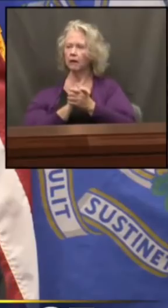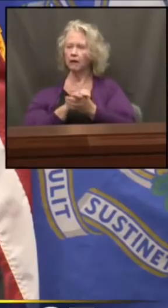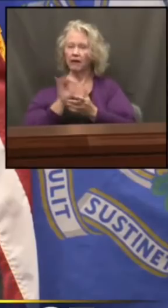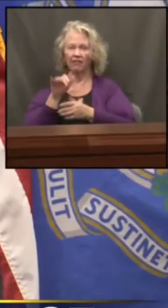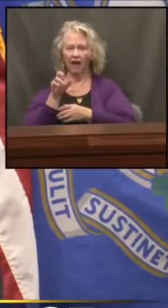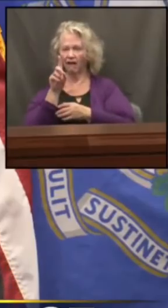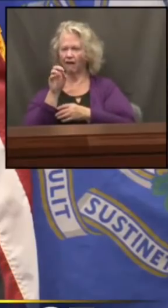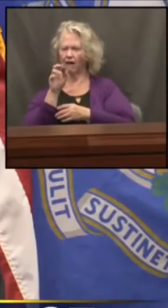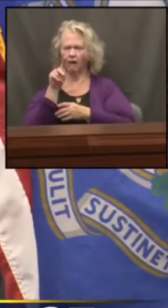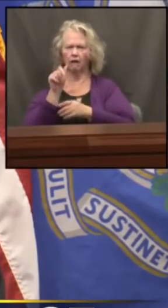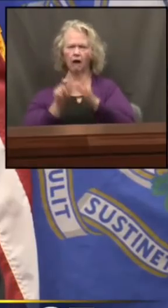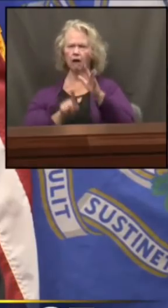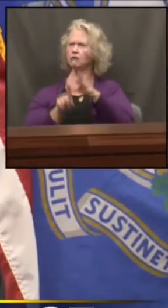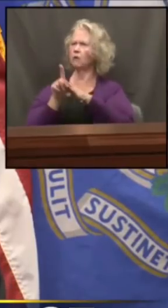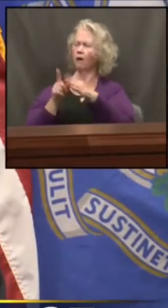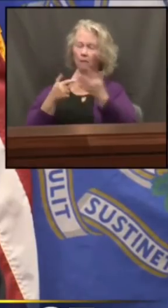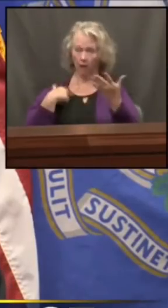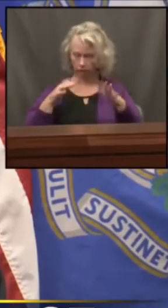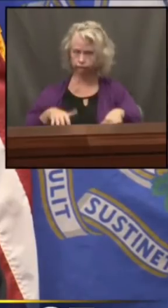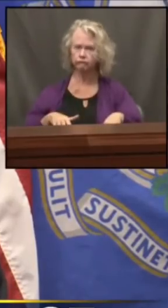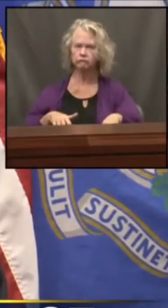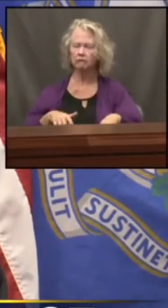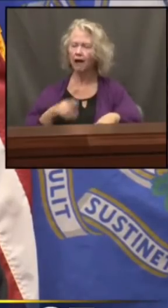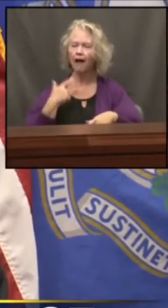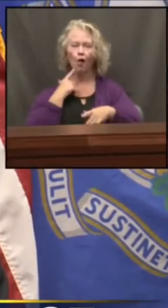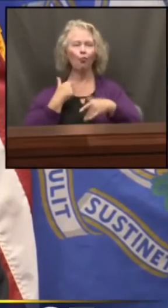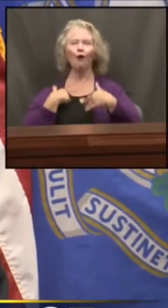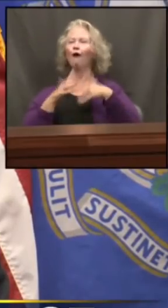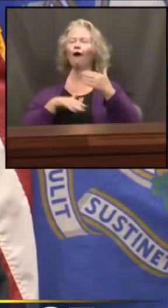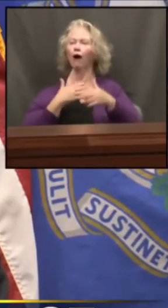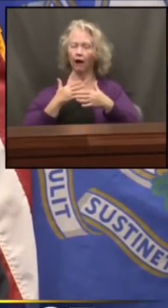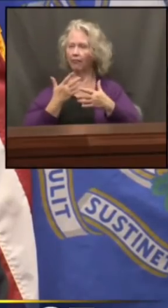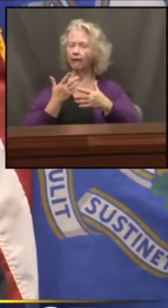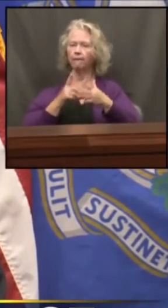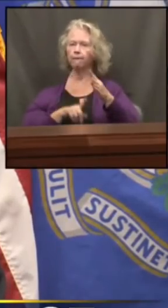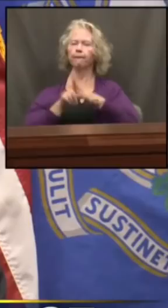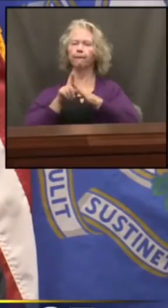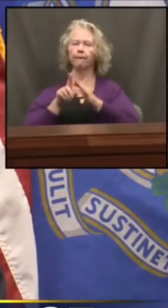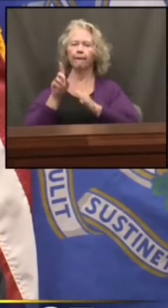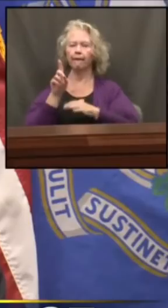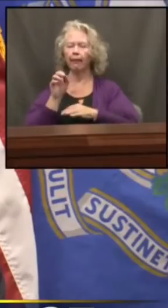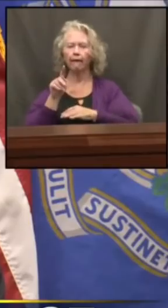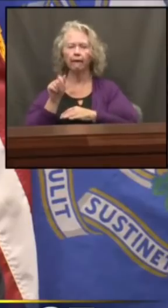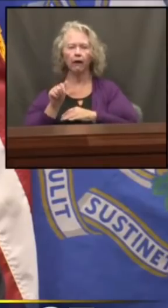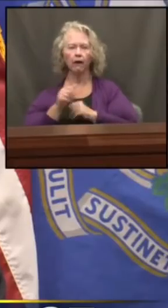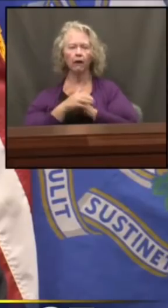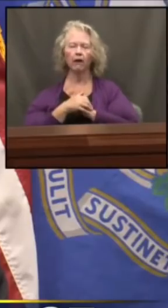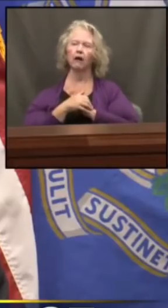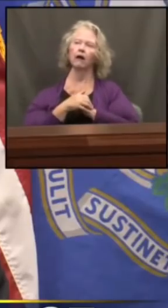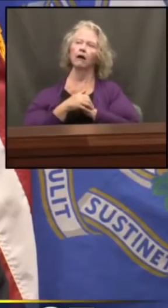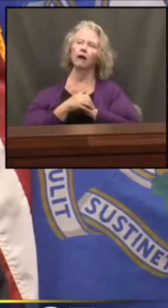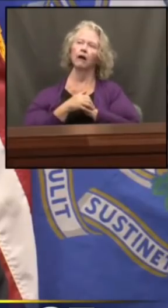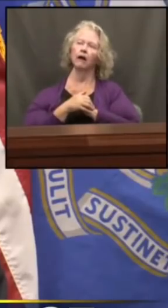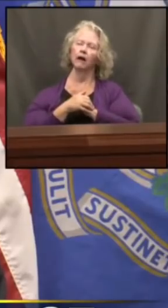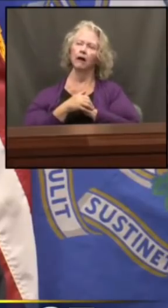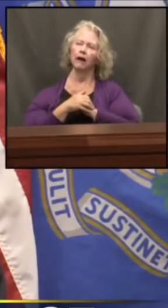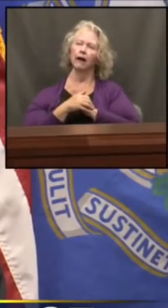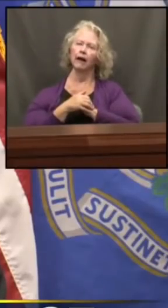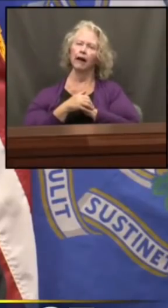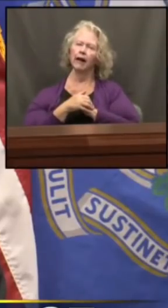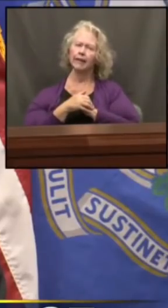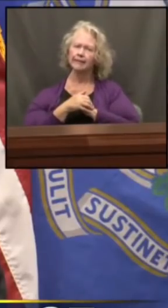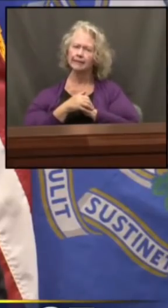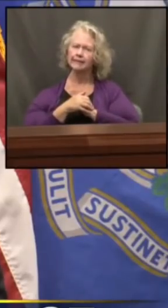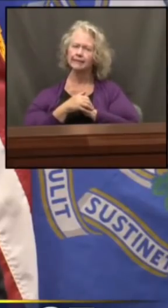thought we had this thing more or less behind us a few months ago. Now it was not the ninth inning, but we're in extra innings. I